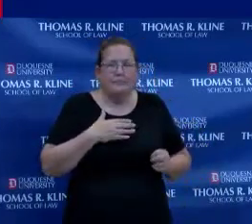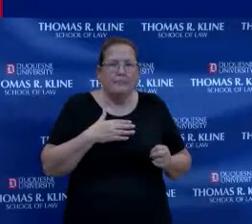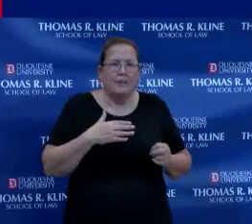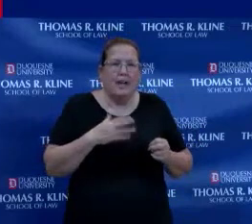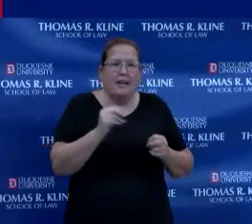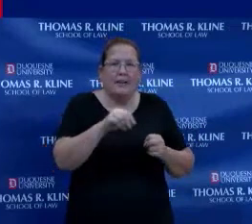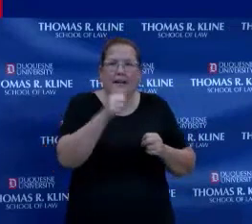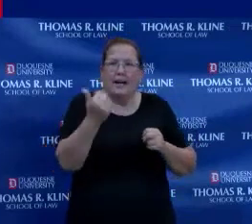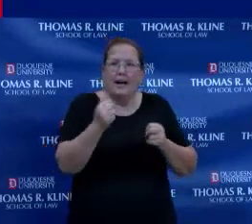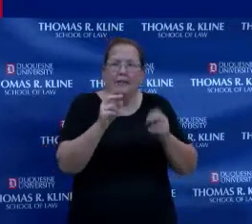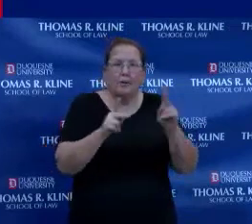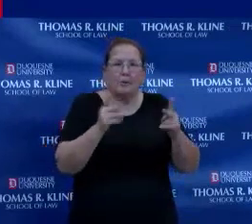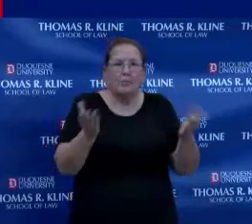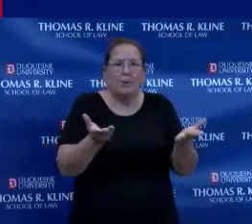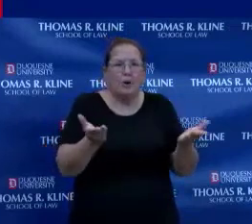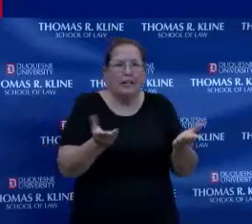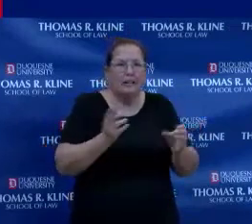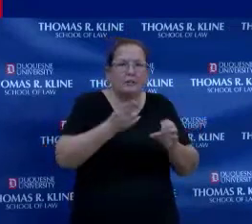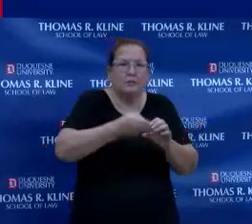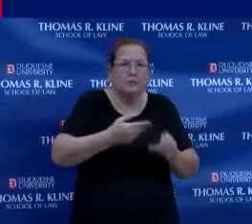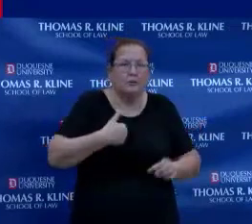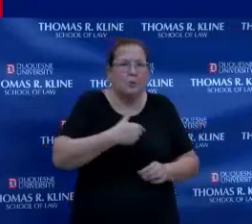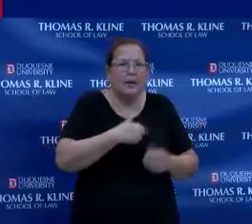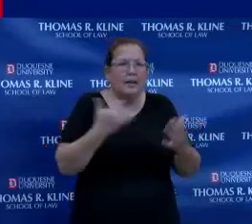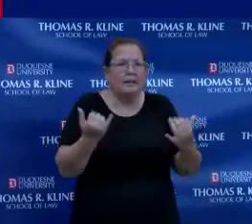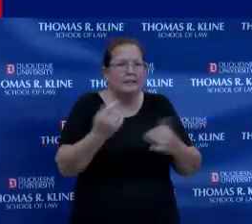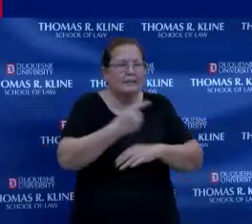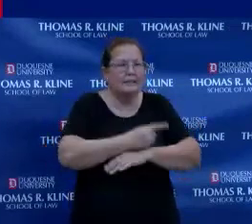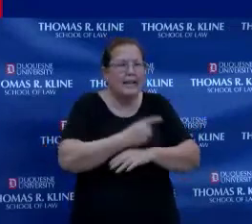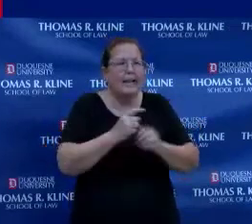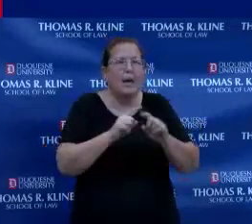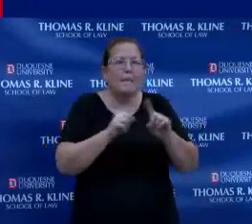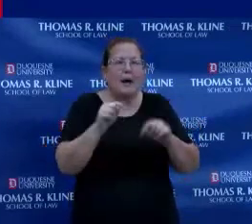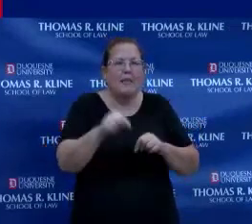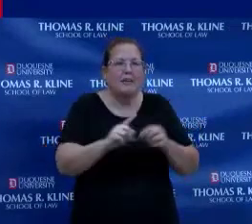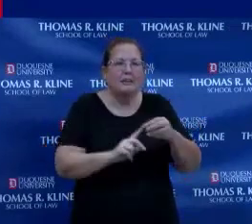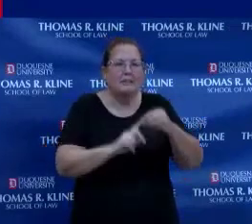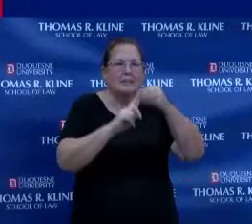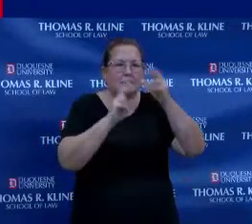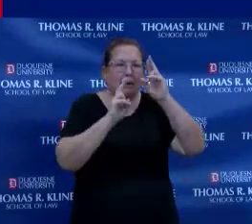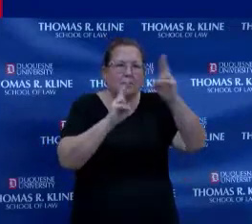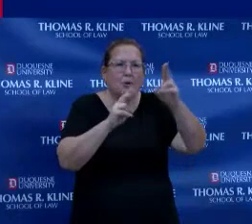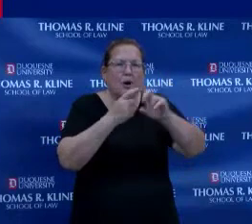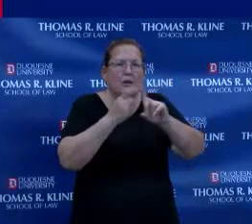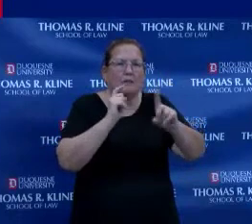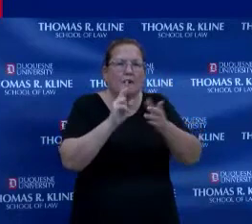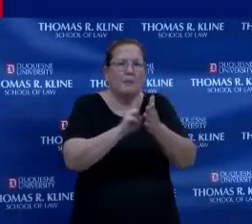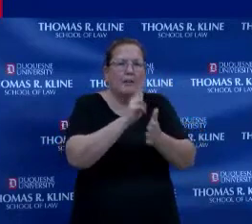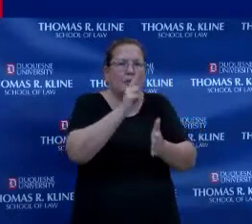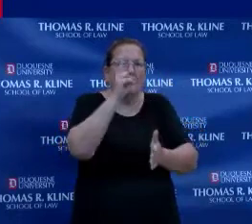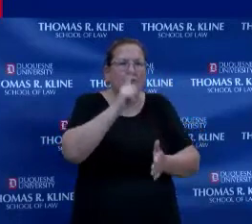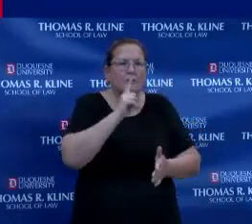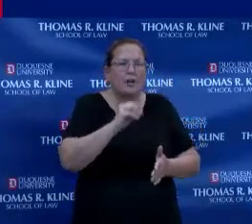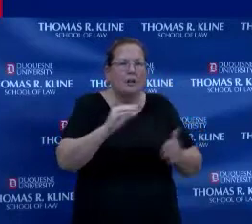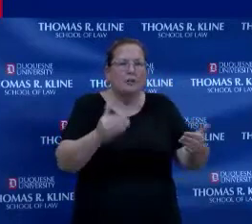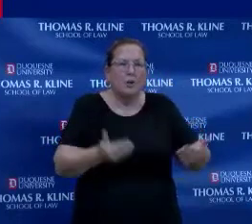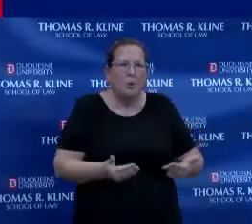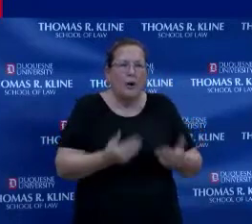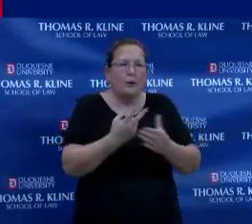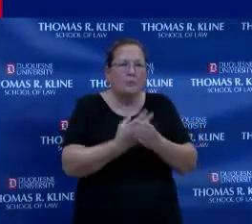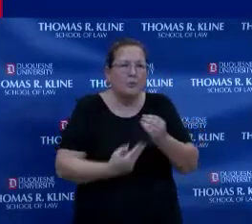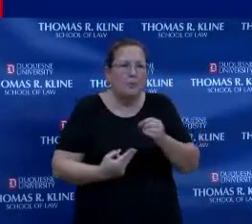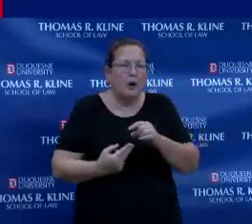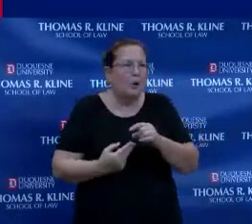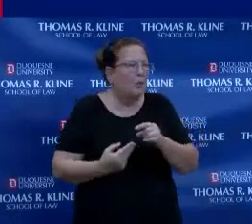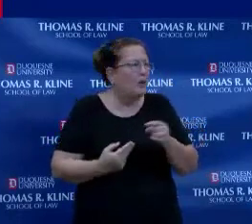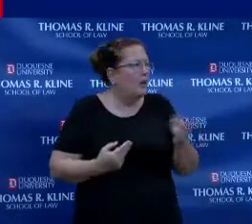today as we recognize Tom with this special honor from the university. So welcome to both of you.